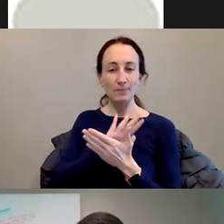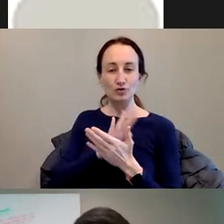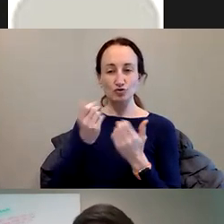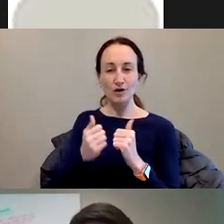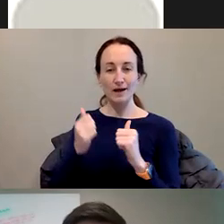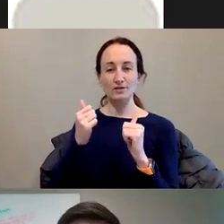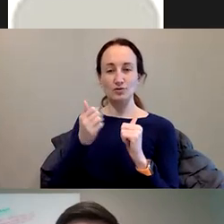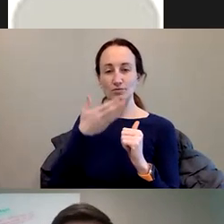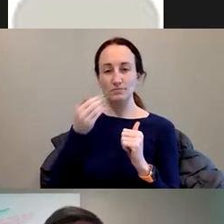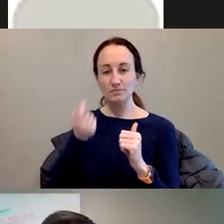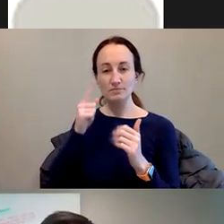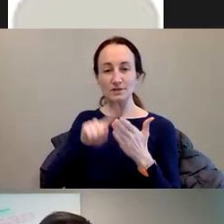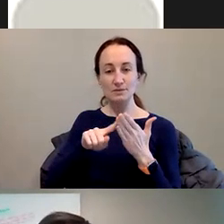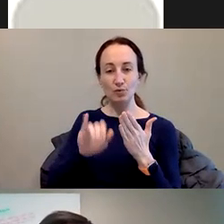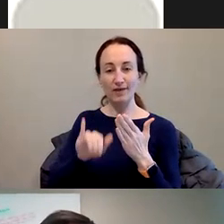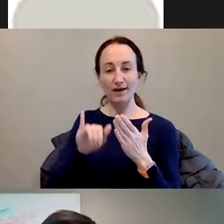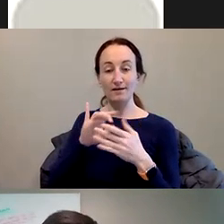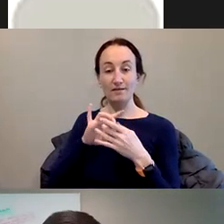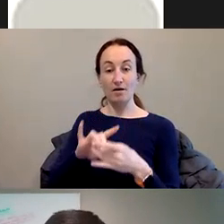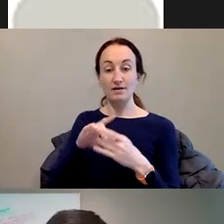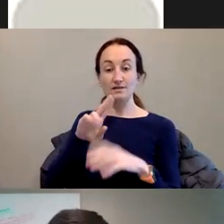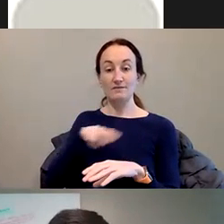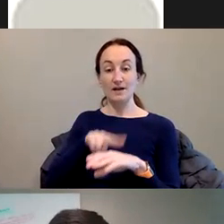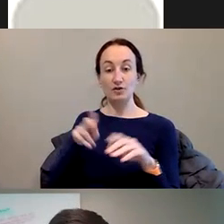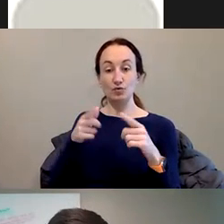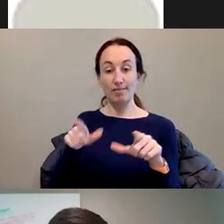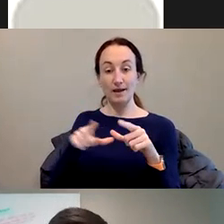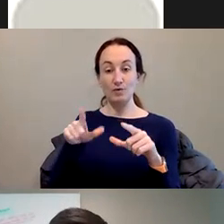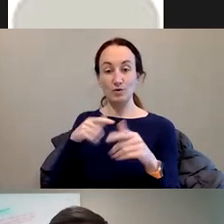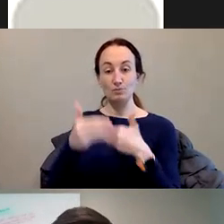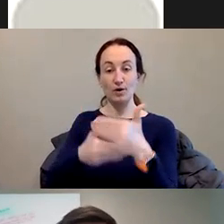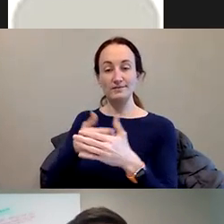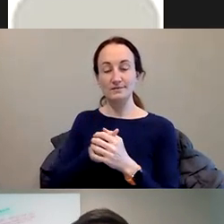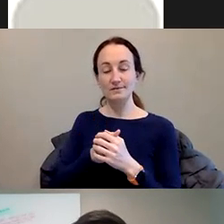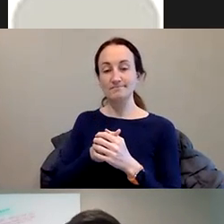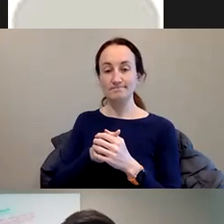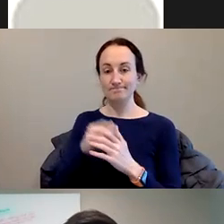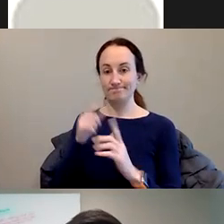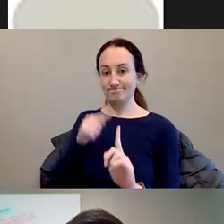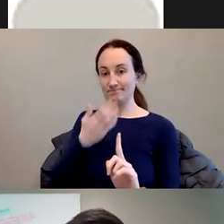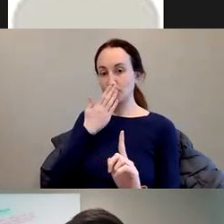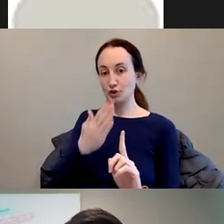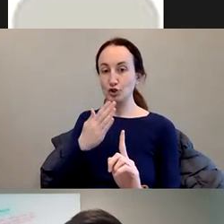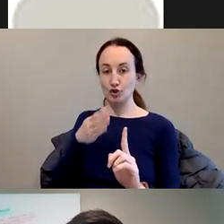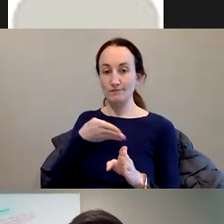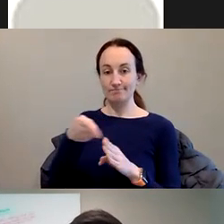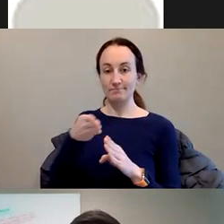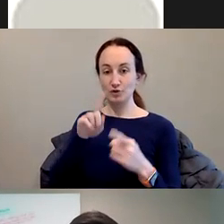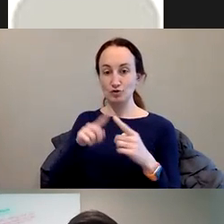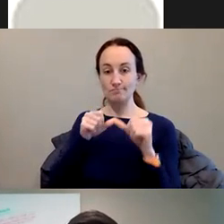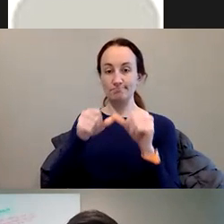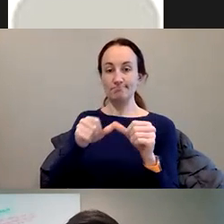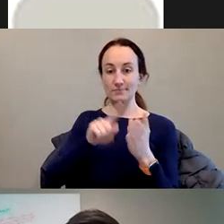explore that in the context of natural language processing. But I think this is definitely a good venue to explore.